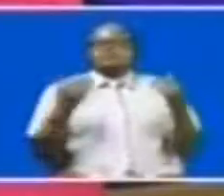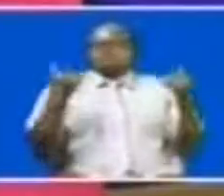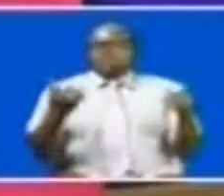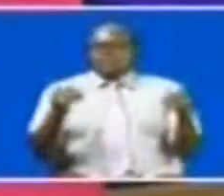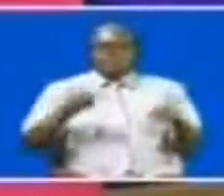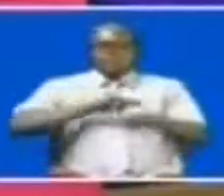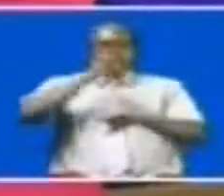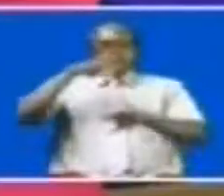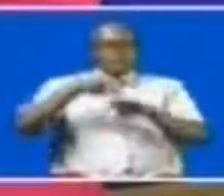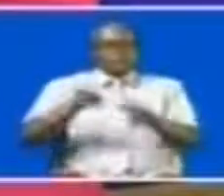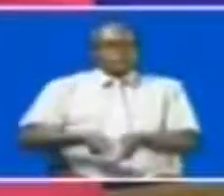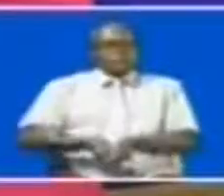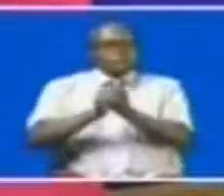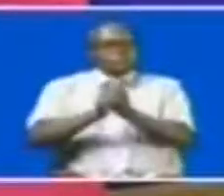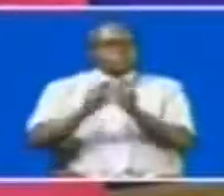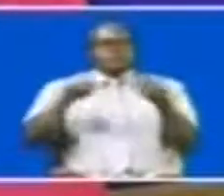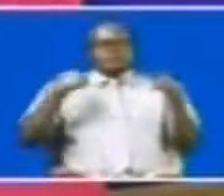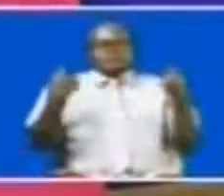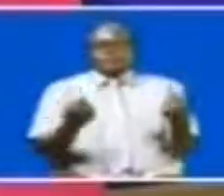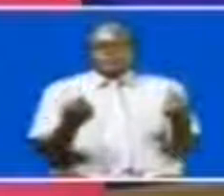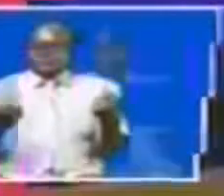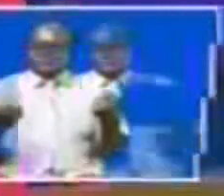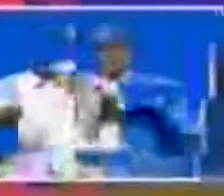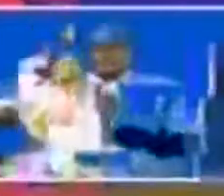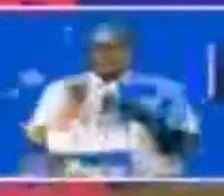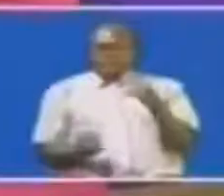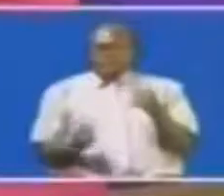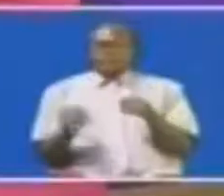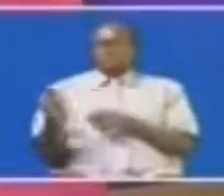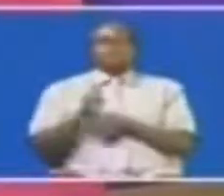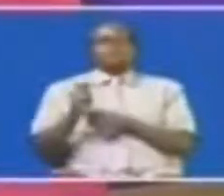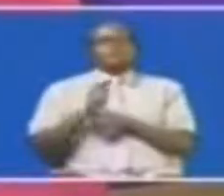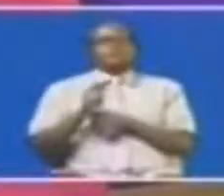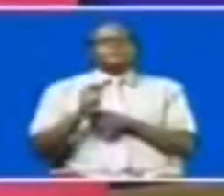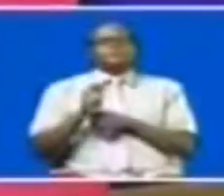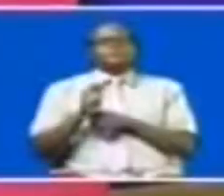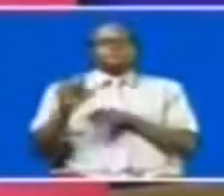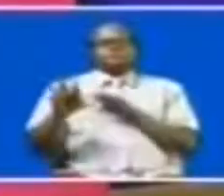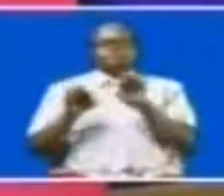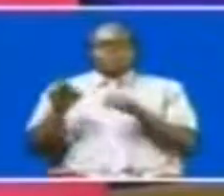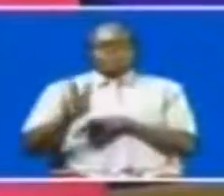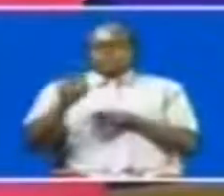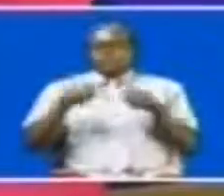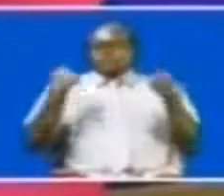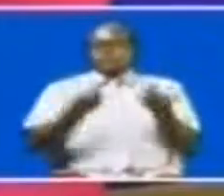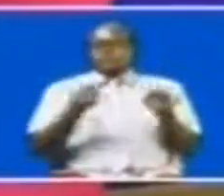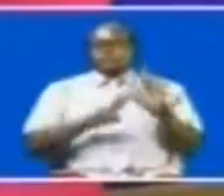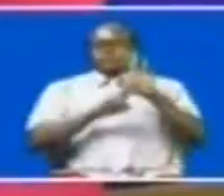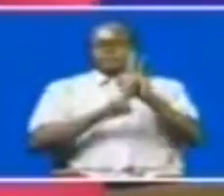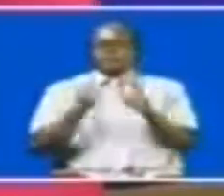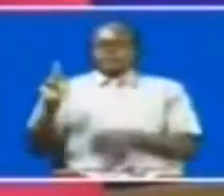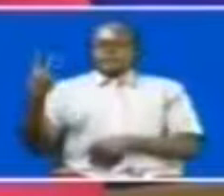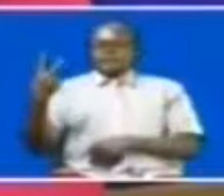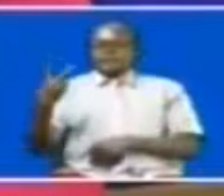Now, the national netball team is in its final stages of training and has selected two teams that will represent the